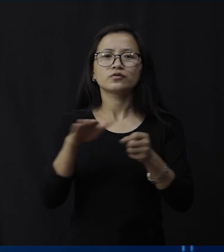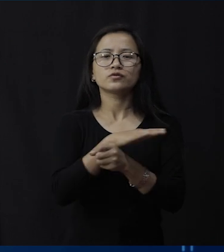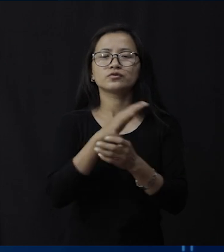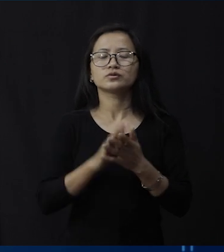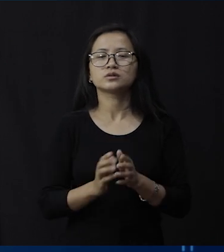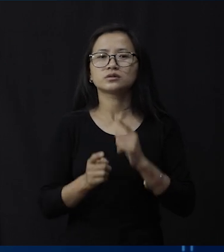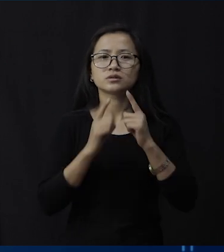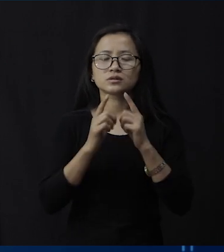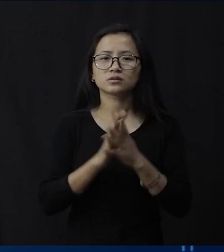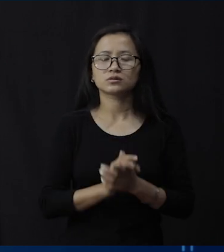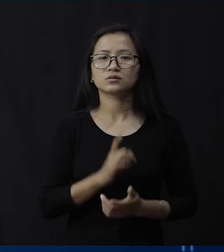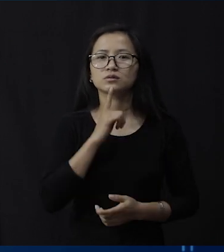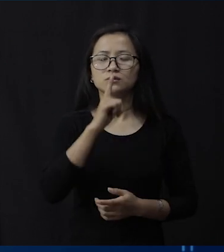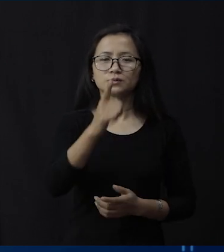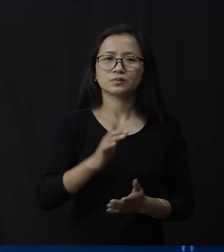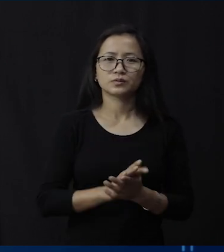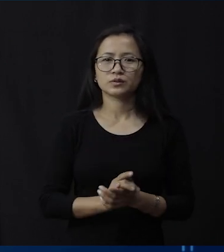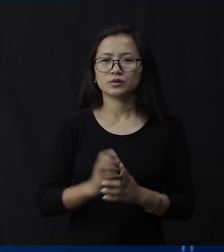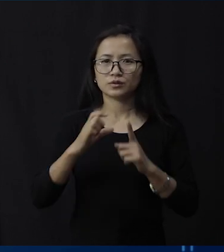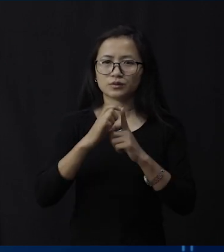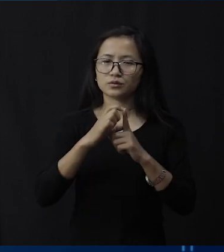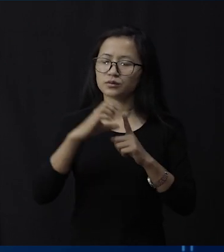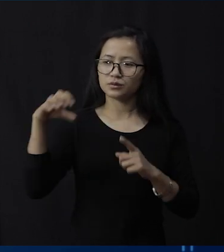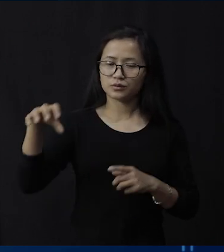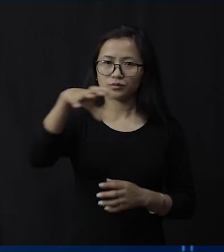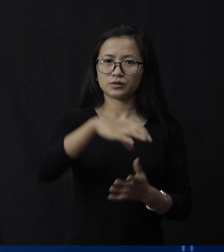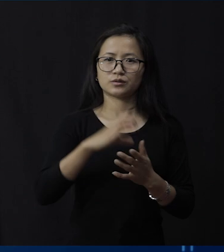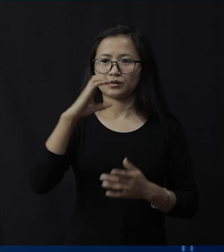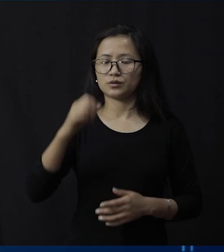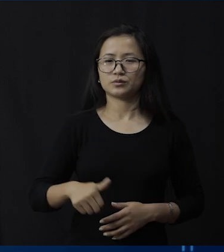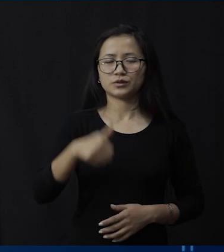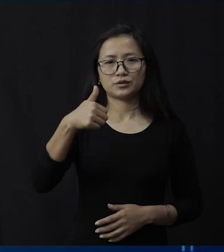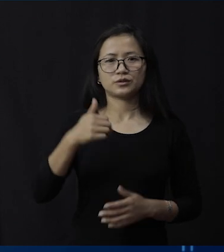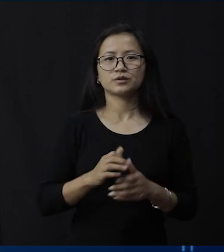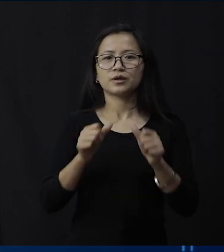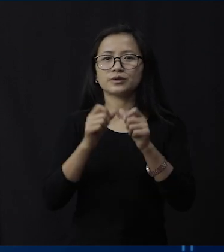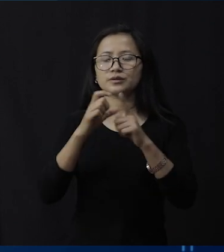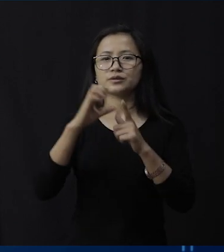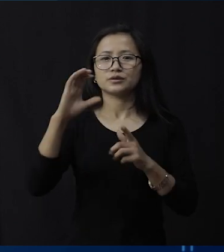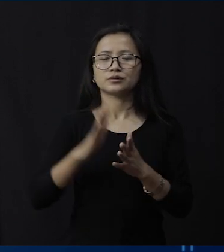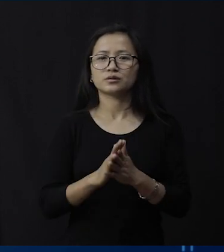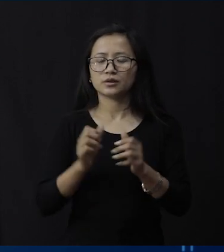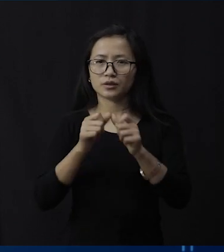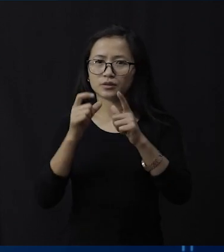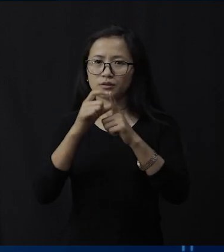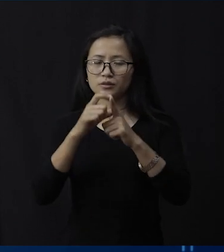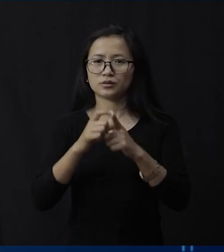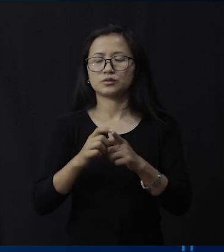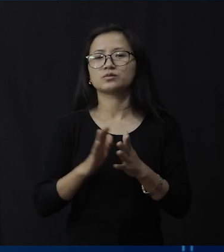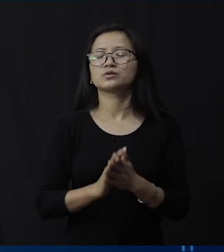DC, I've already told you that it's district commissioner, okay? ADC is additional